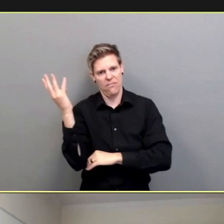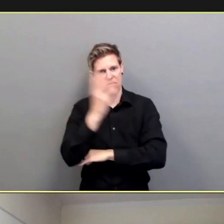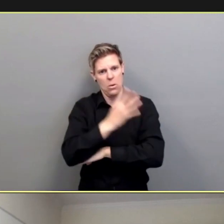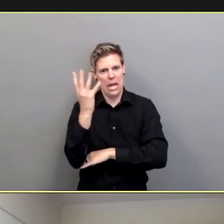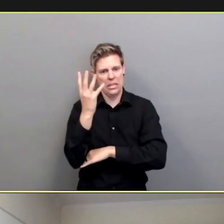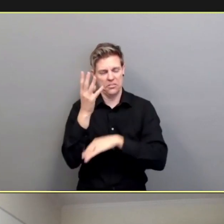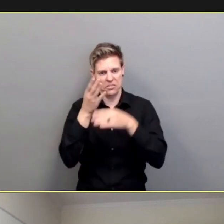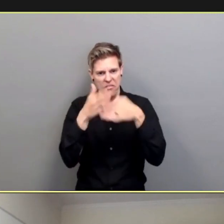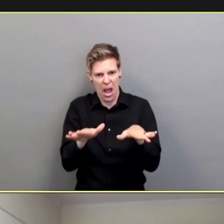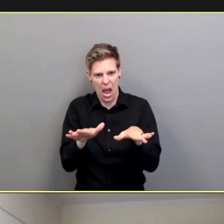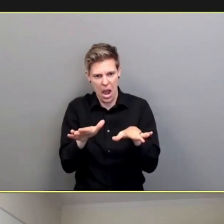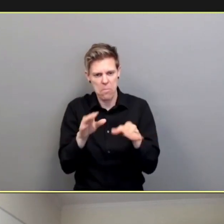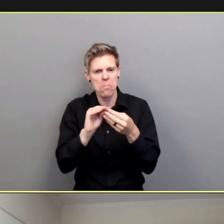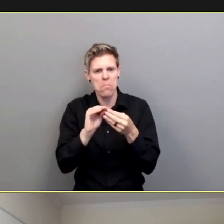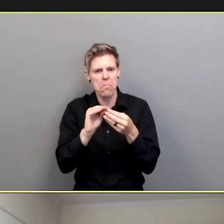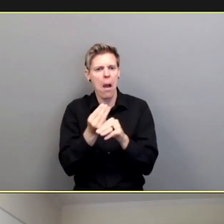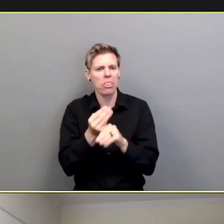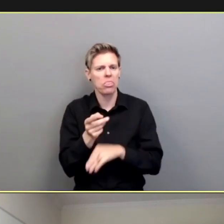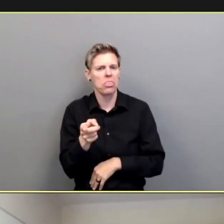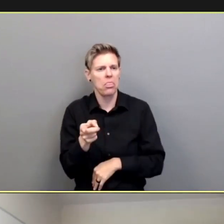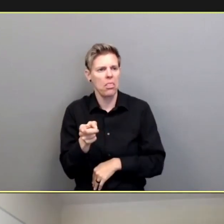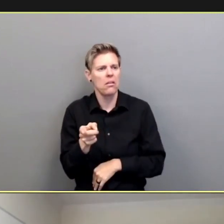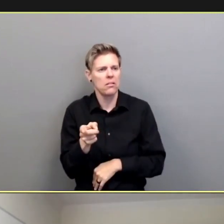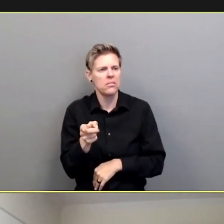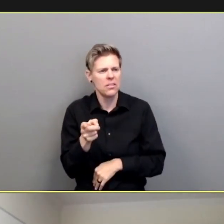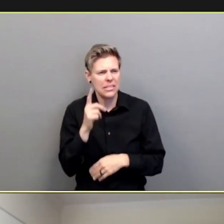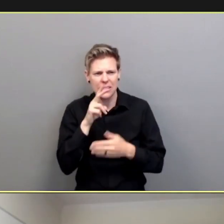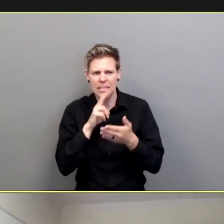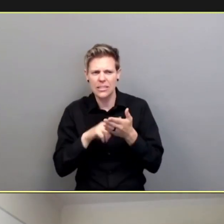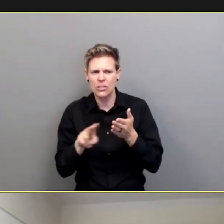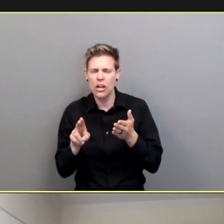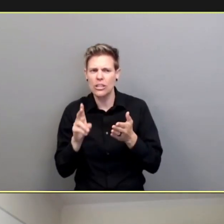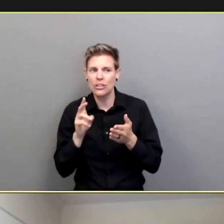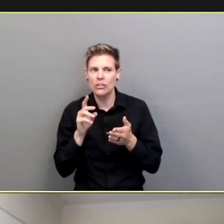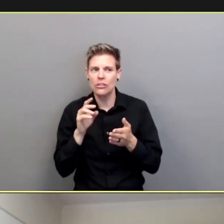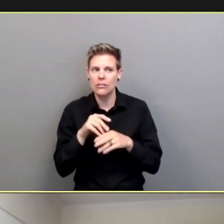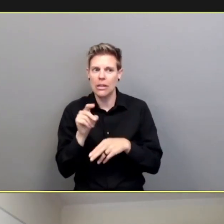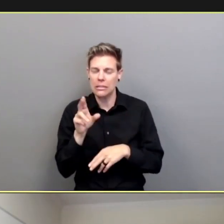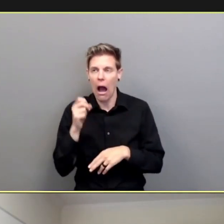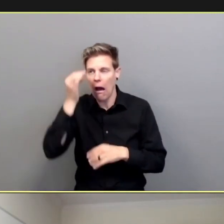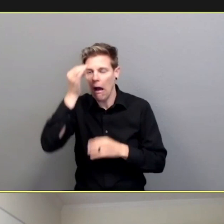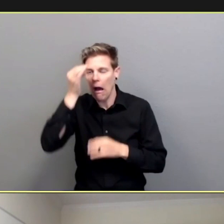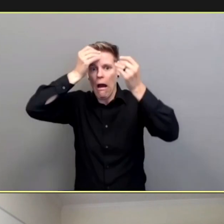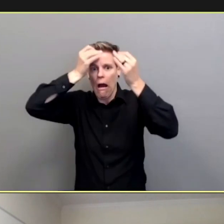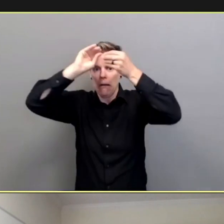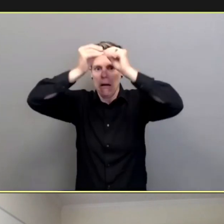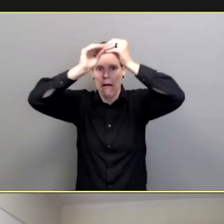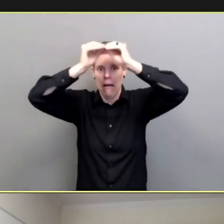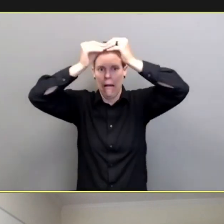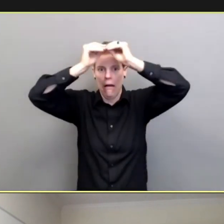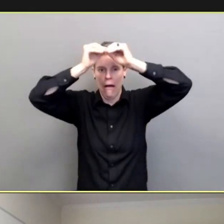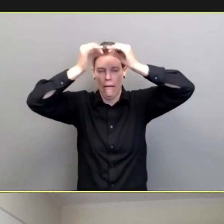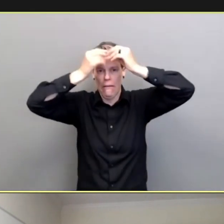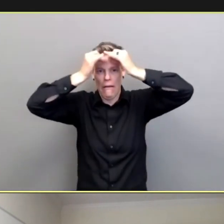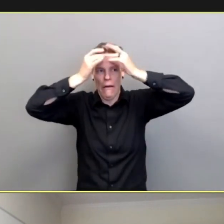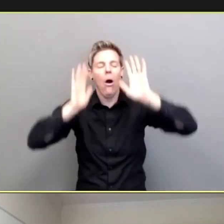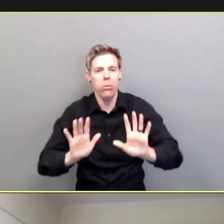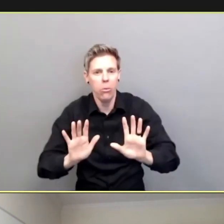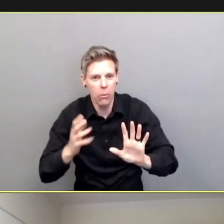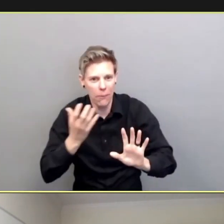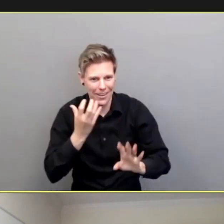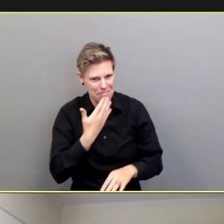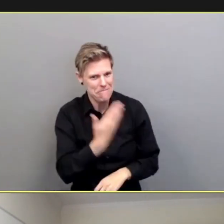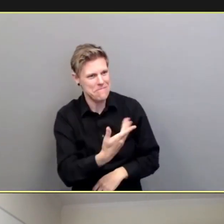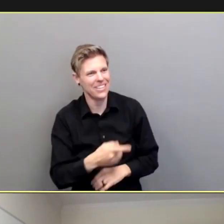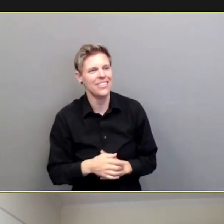I think Secretary Grace is usually quicker at that. Yeah, no, I'm sorry I didn't jump right in.